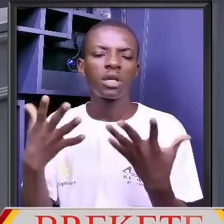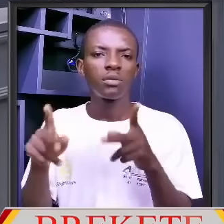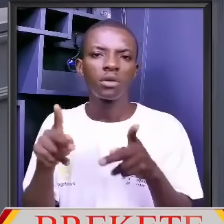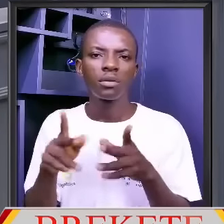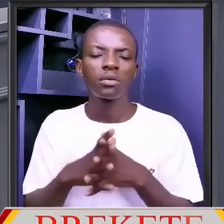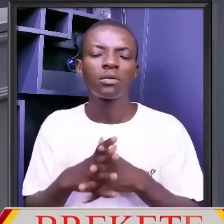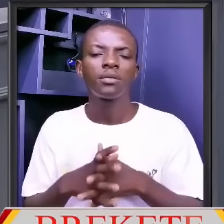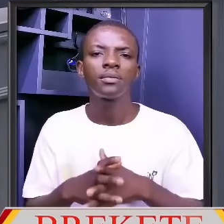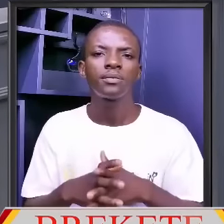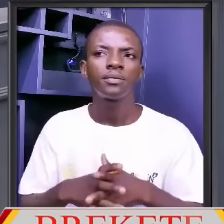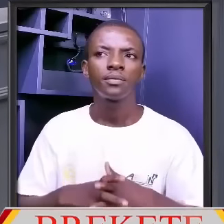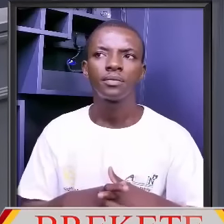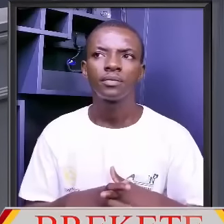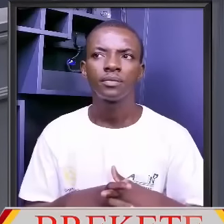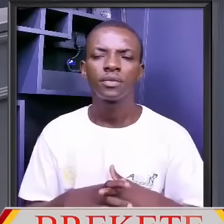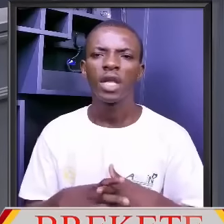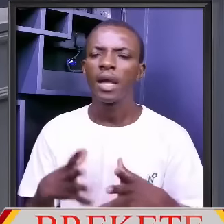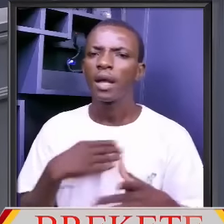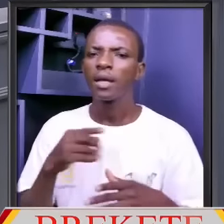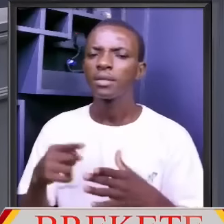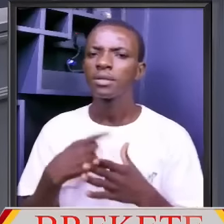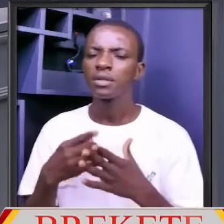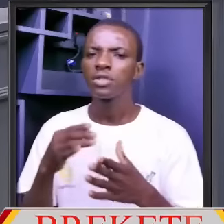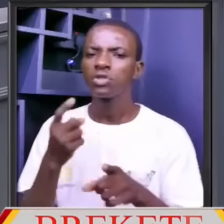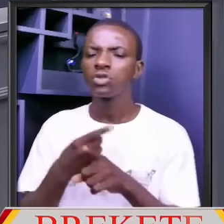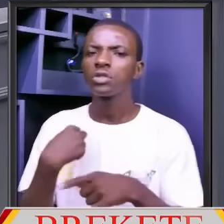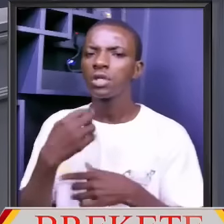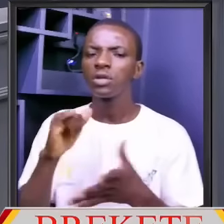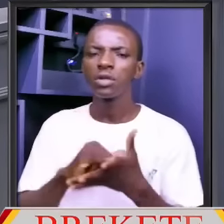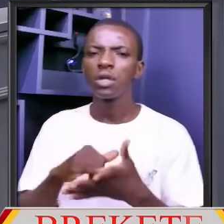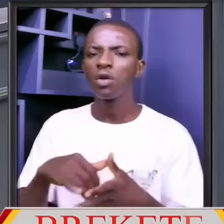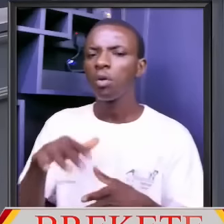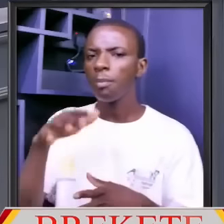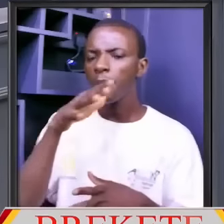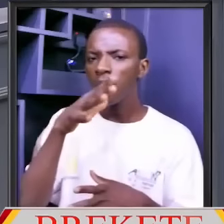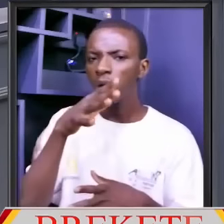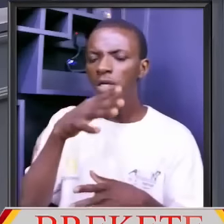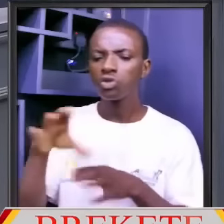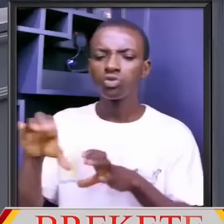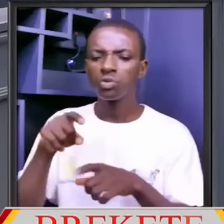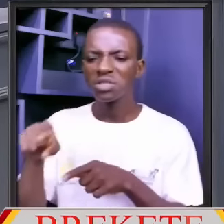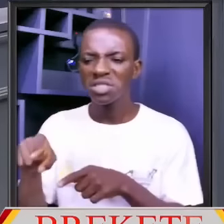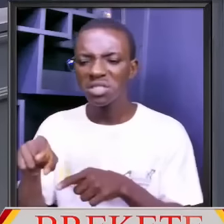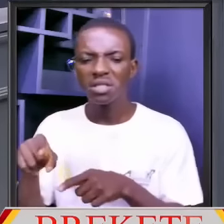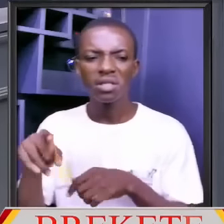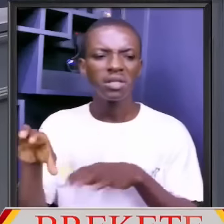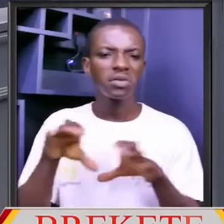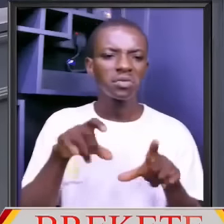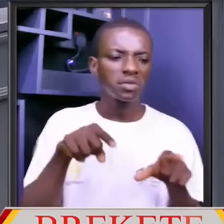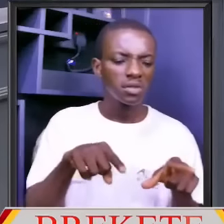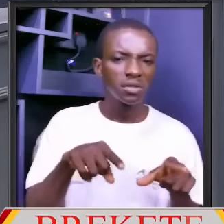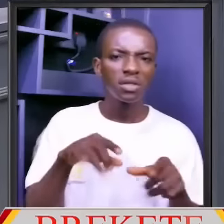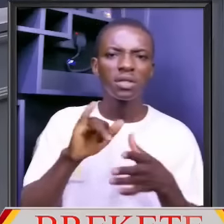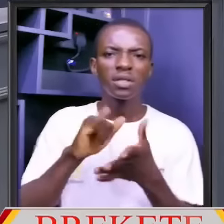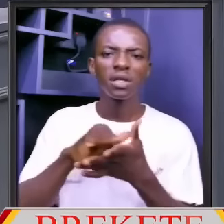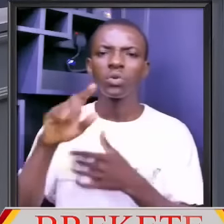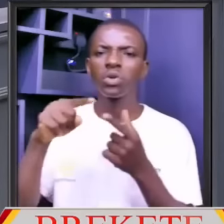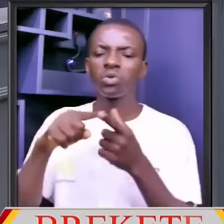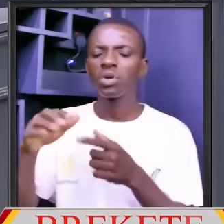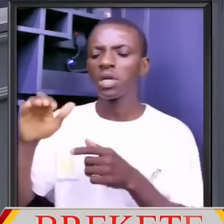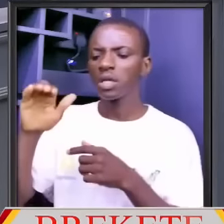people. And then, they just tell you, say, your mother, do this when you be